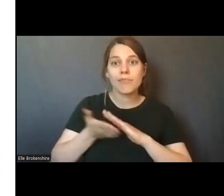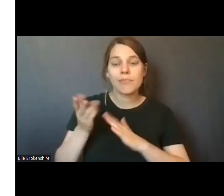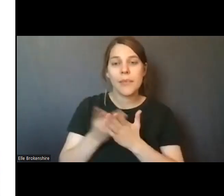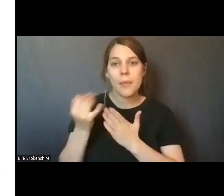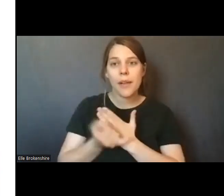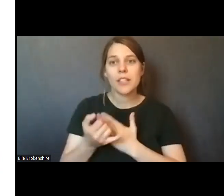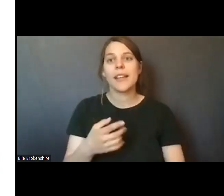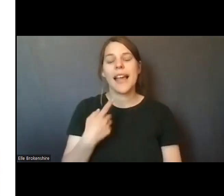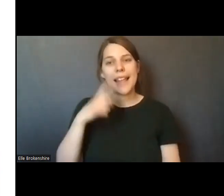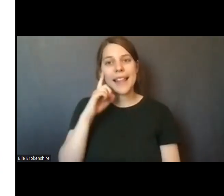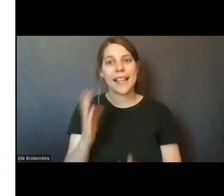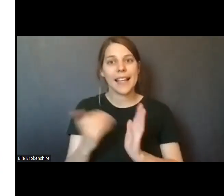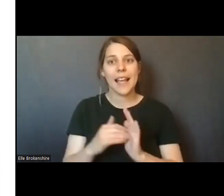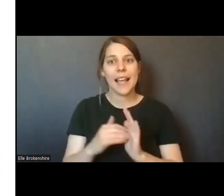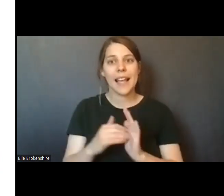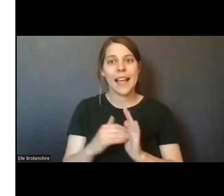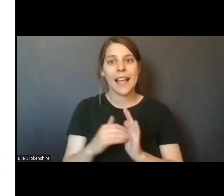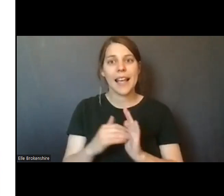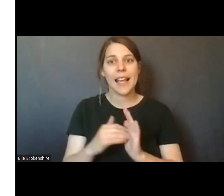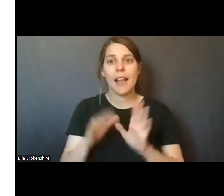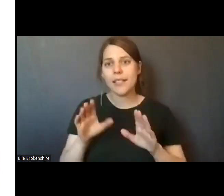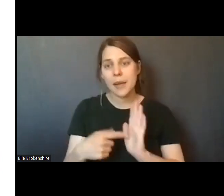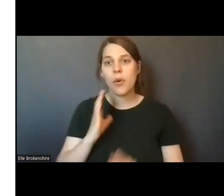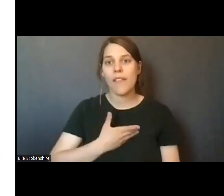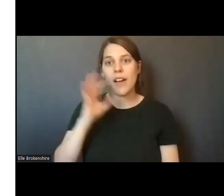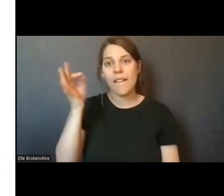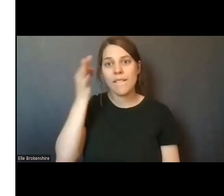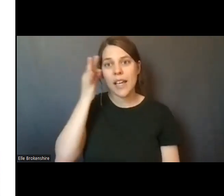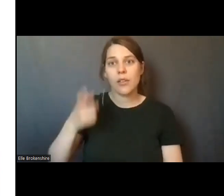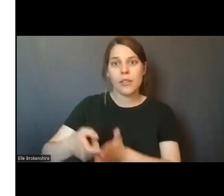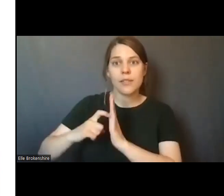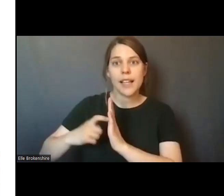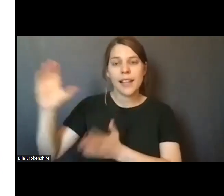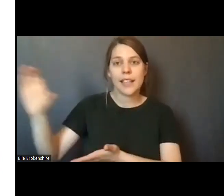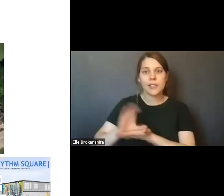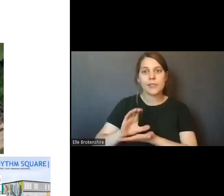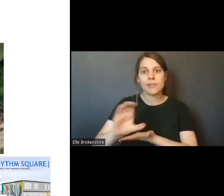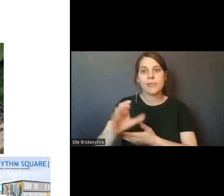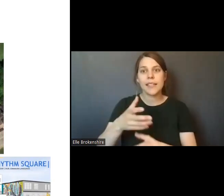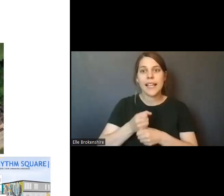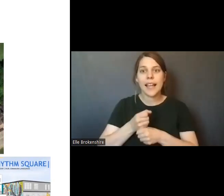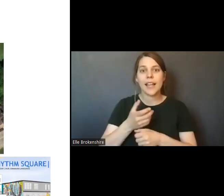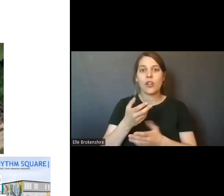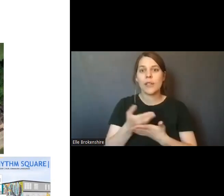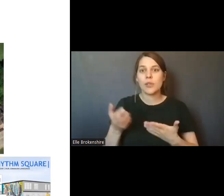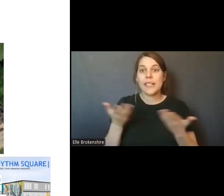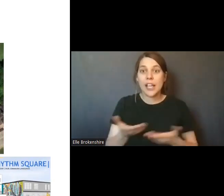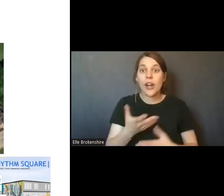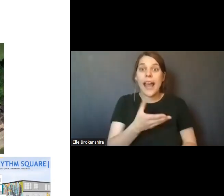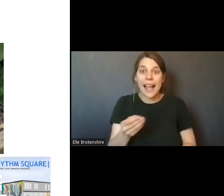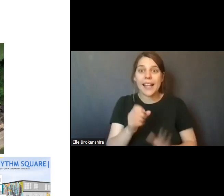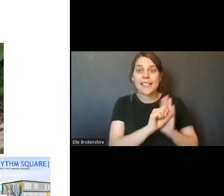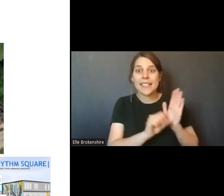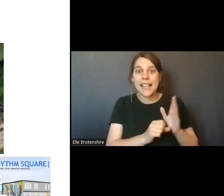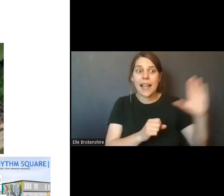again, a great example of delegation helping us secure resources here, as well as, state delegation